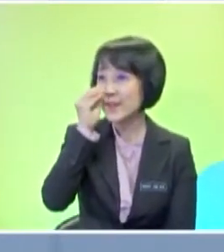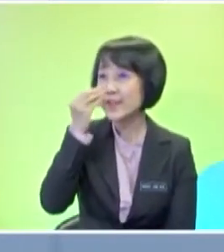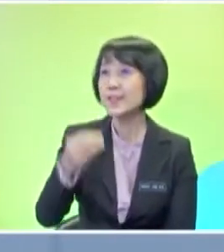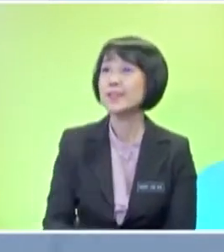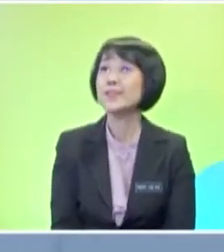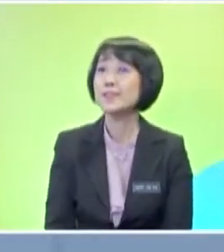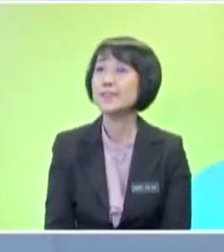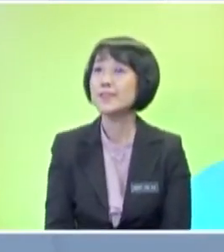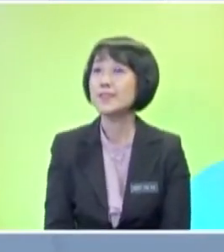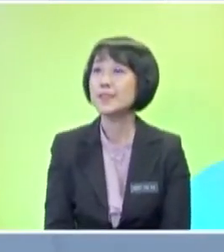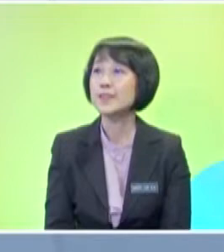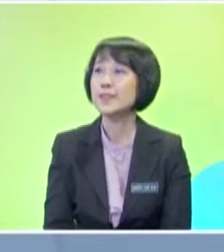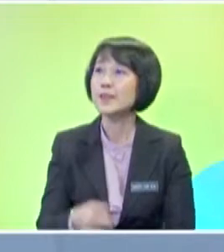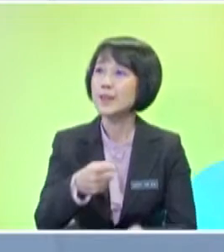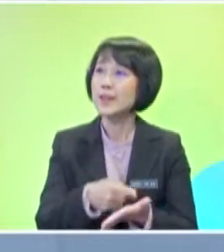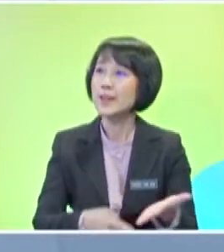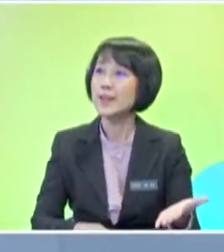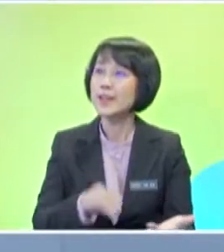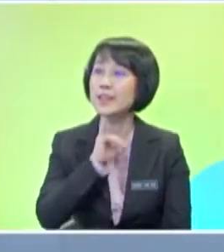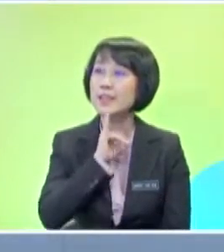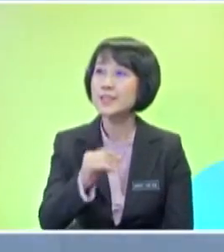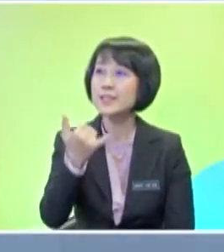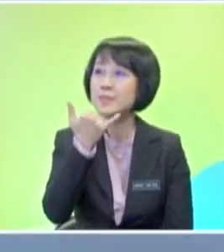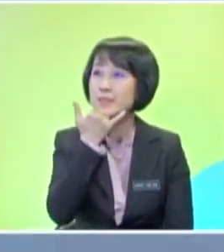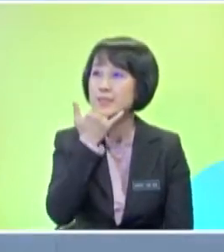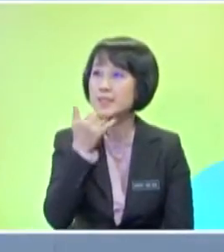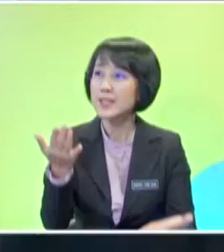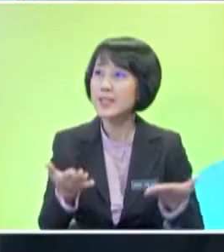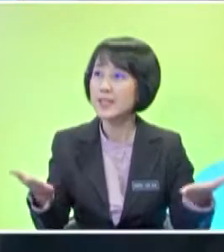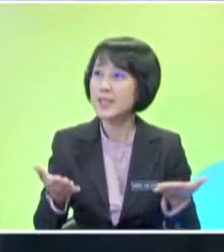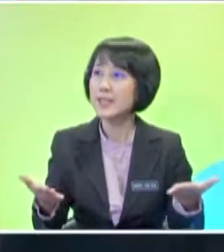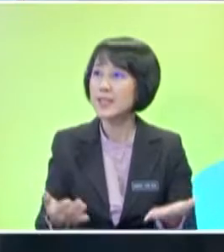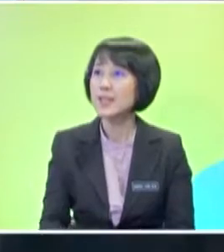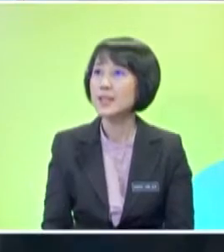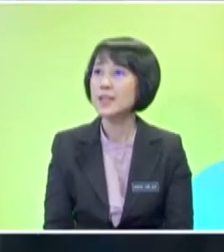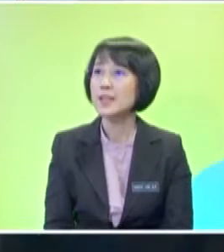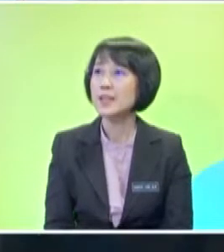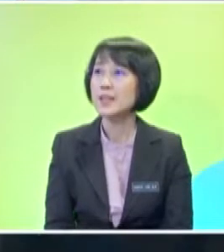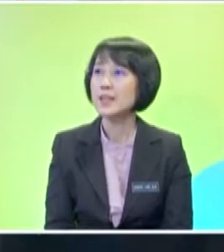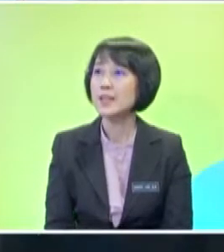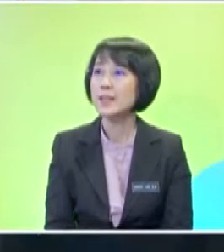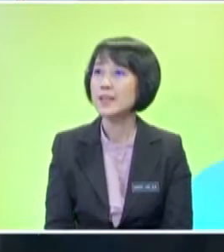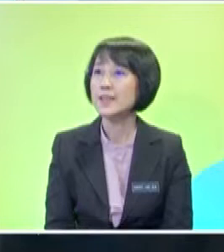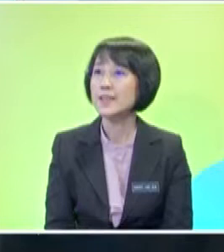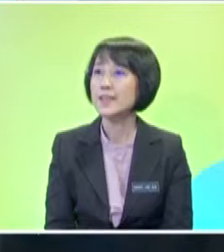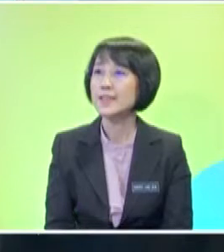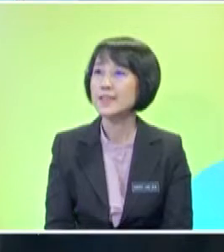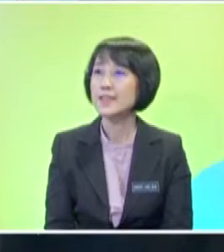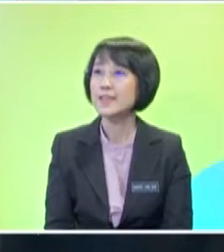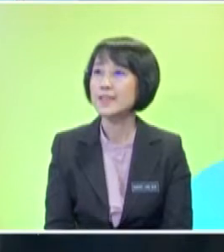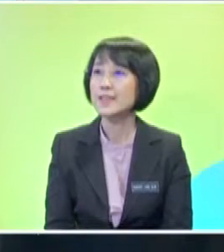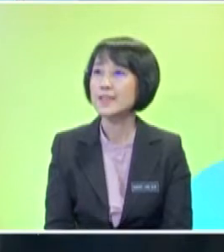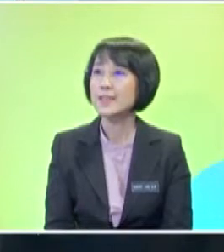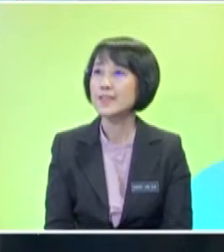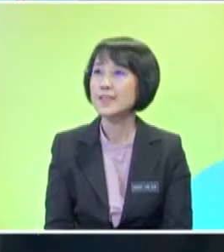Okay. Okay, what is the mistake here? I think you can use this marker over here, then it will be clearer for our pupils at home as